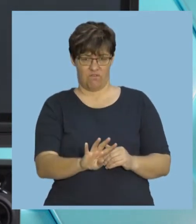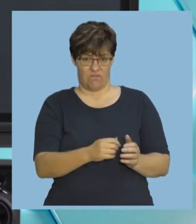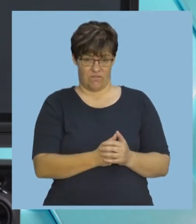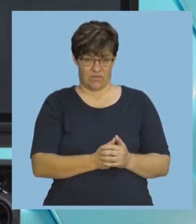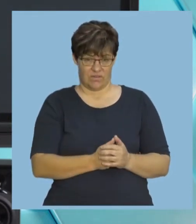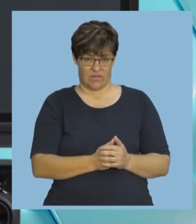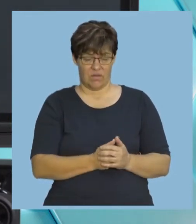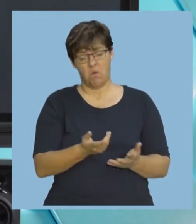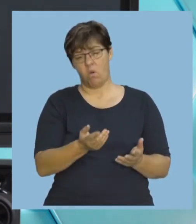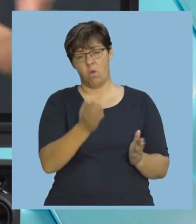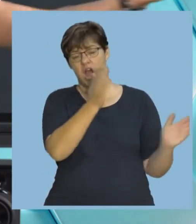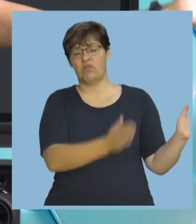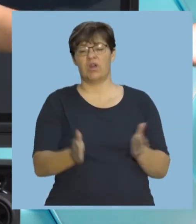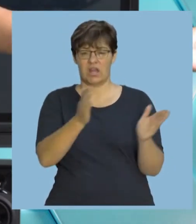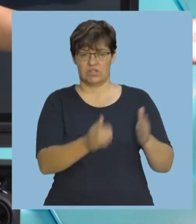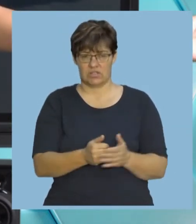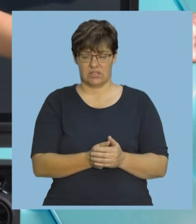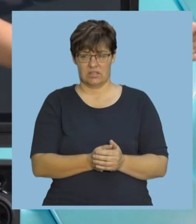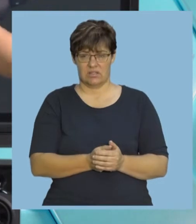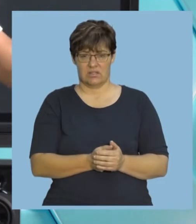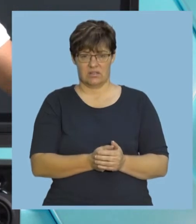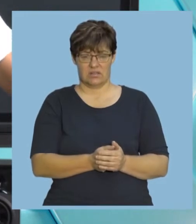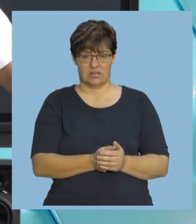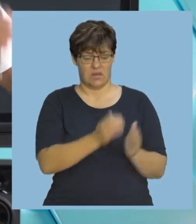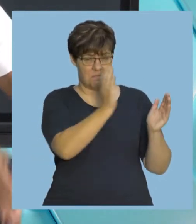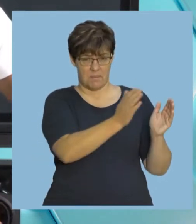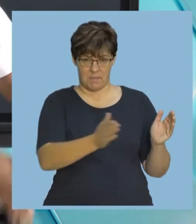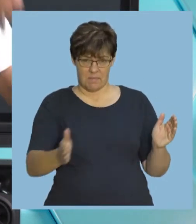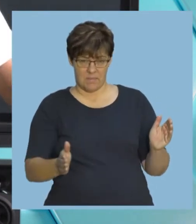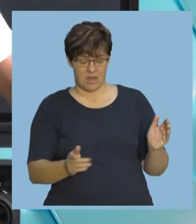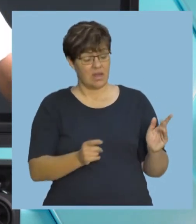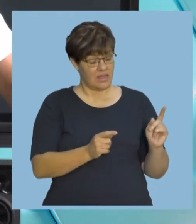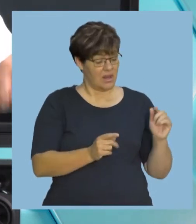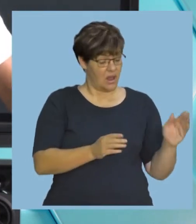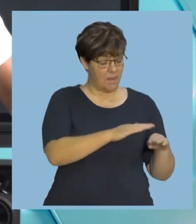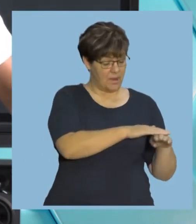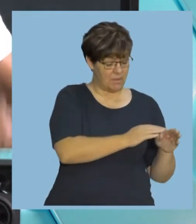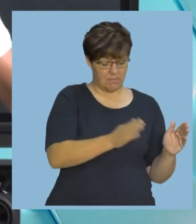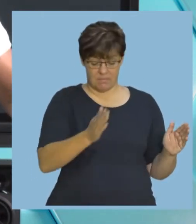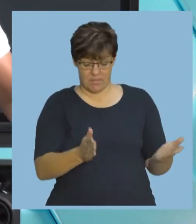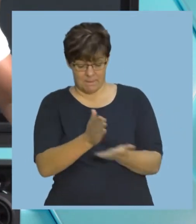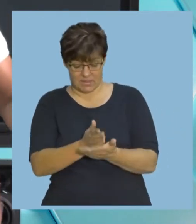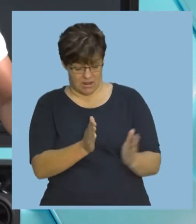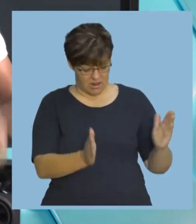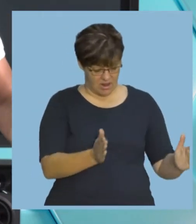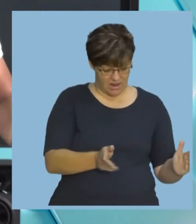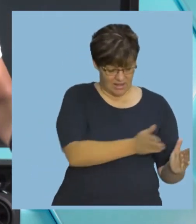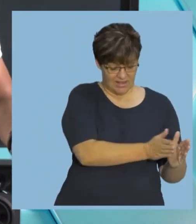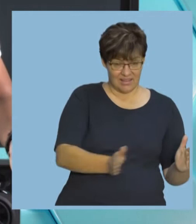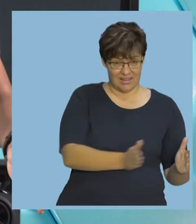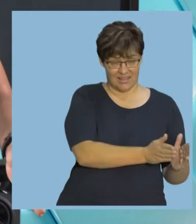lower quartile. Or you can just arrange the data, then the lower quartile, you'll